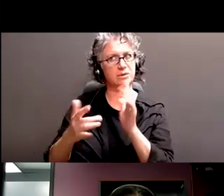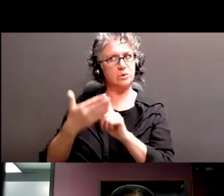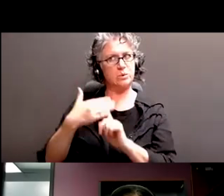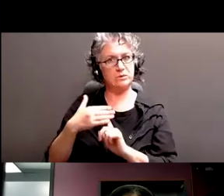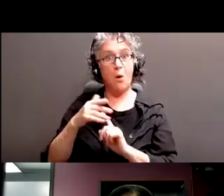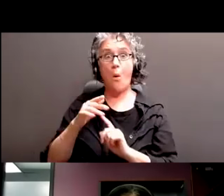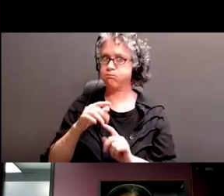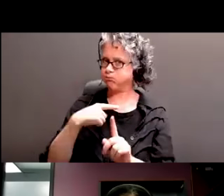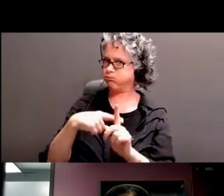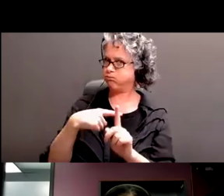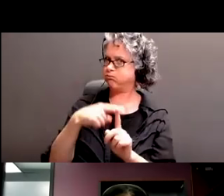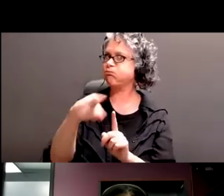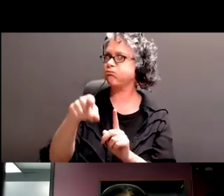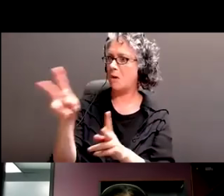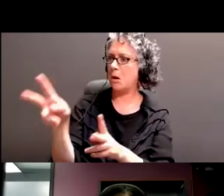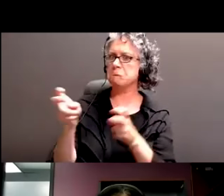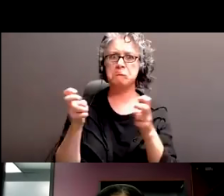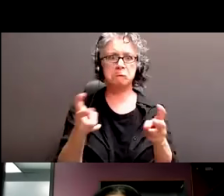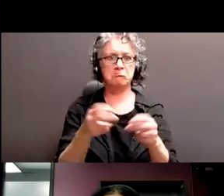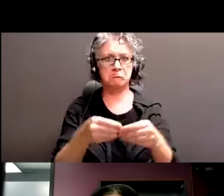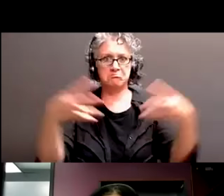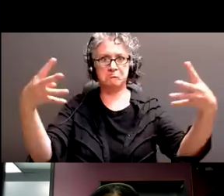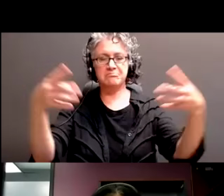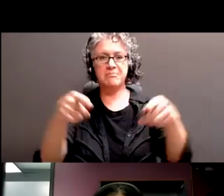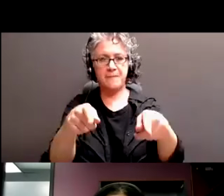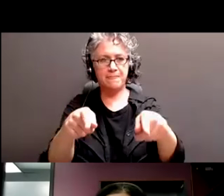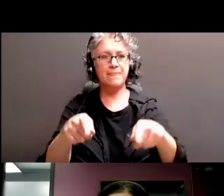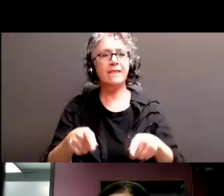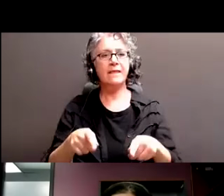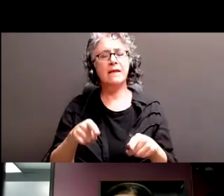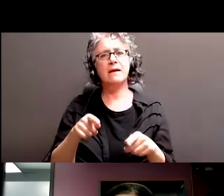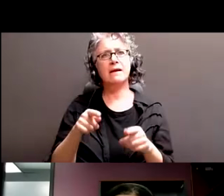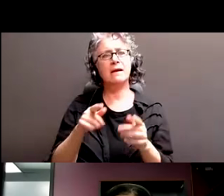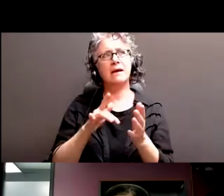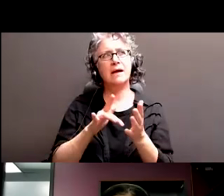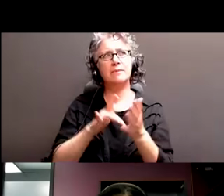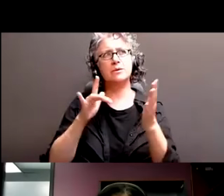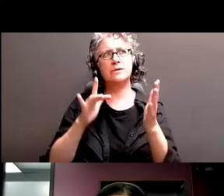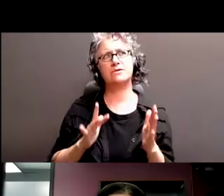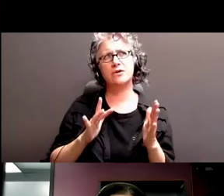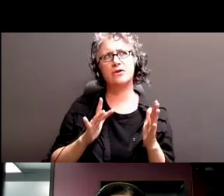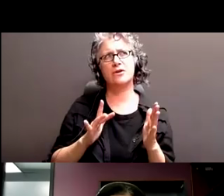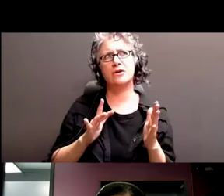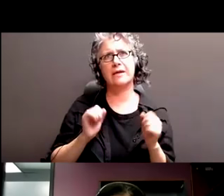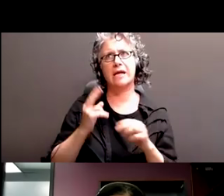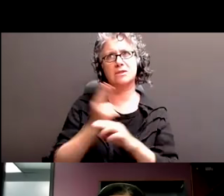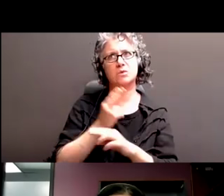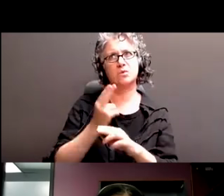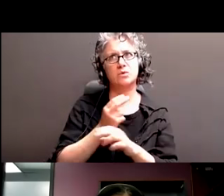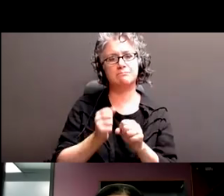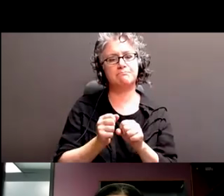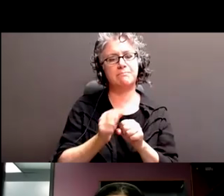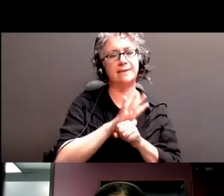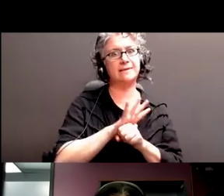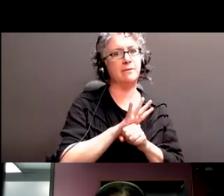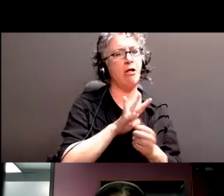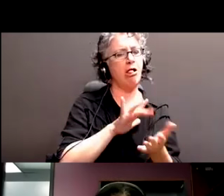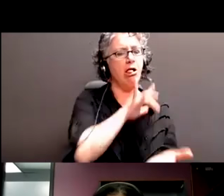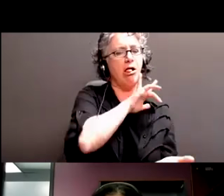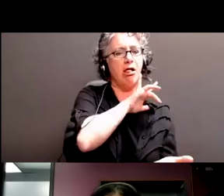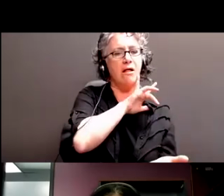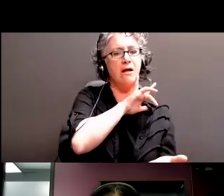talks about how an abuser may use the pandemic as a means of exerting power and control by either